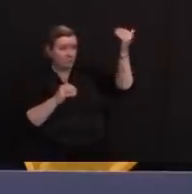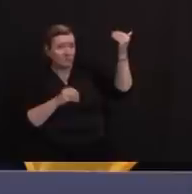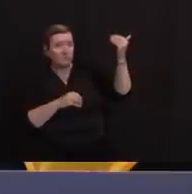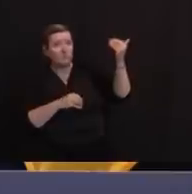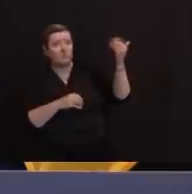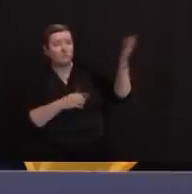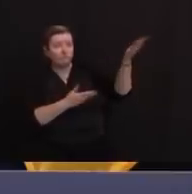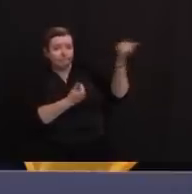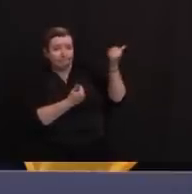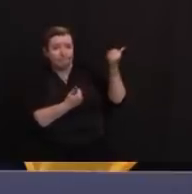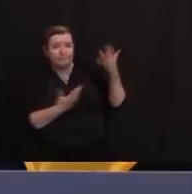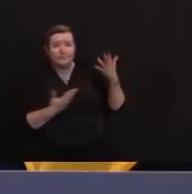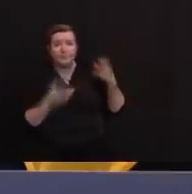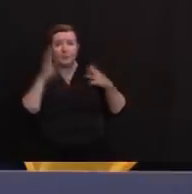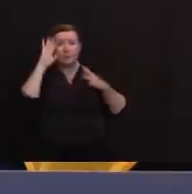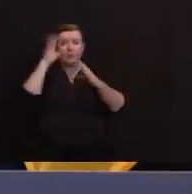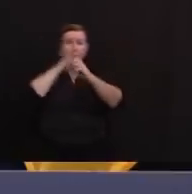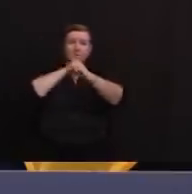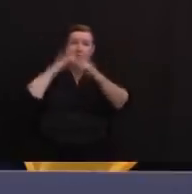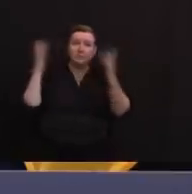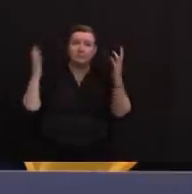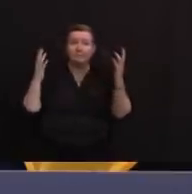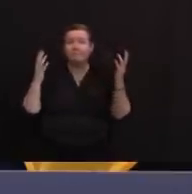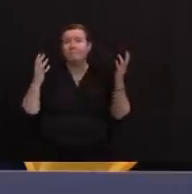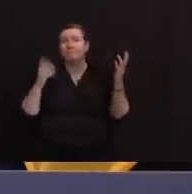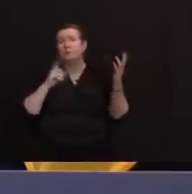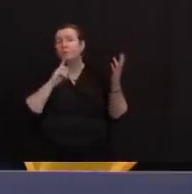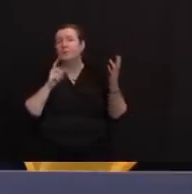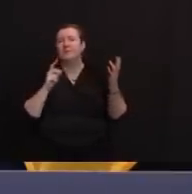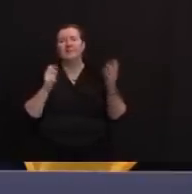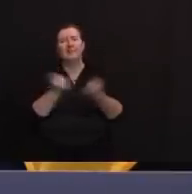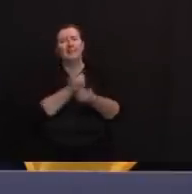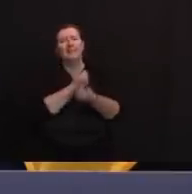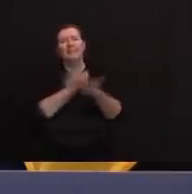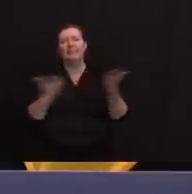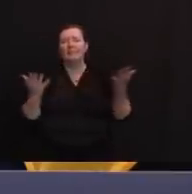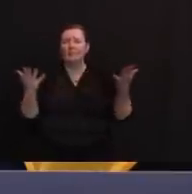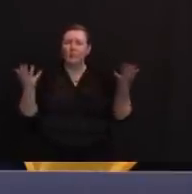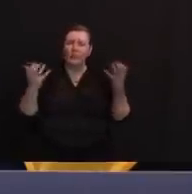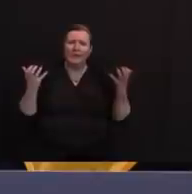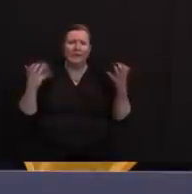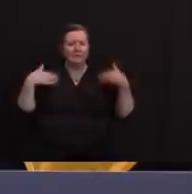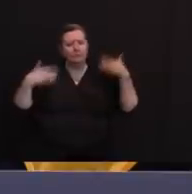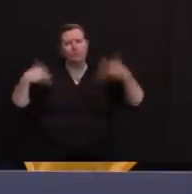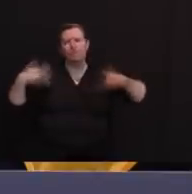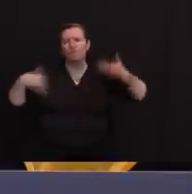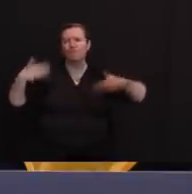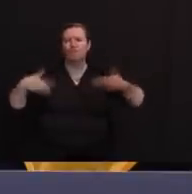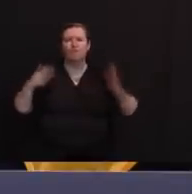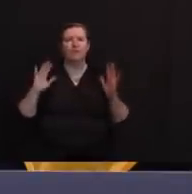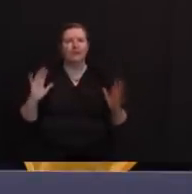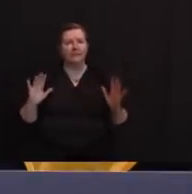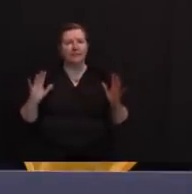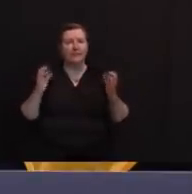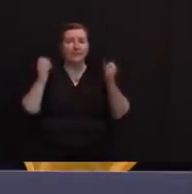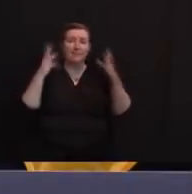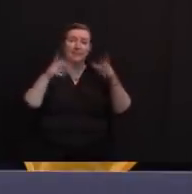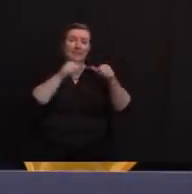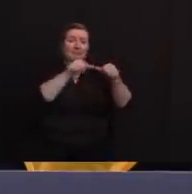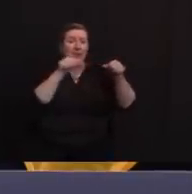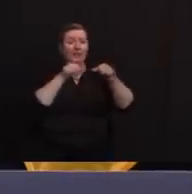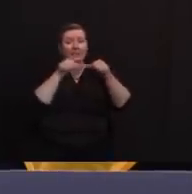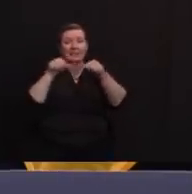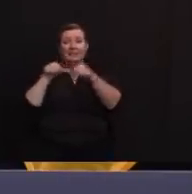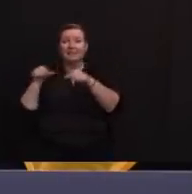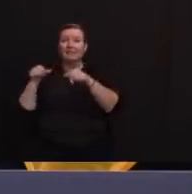it's all of the above from what you said. It'll be hundreds of different places and types of places, from the